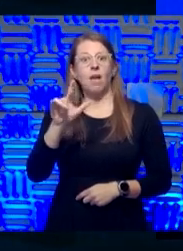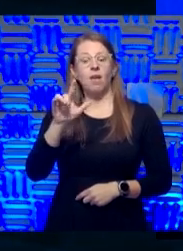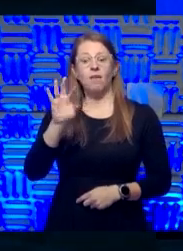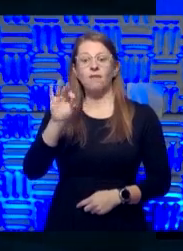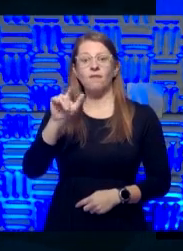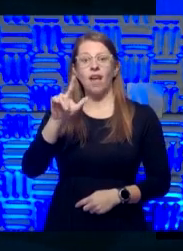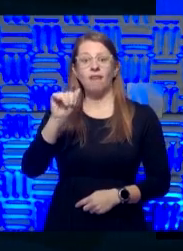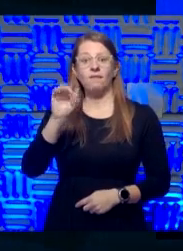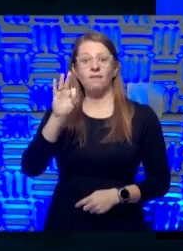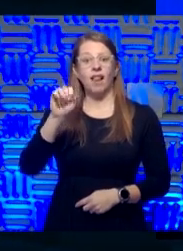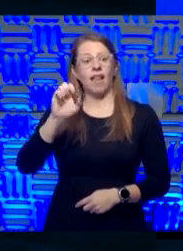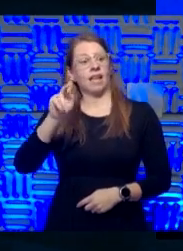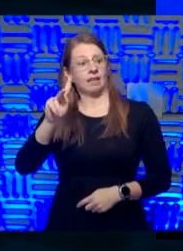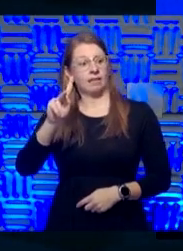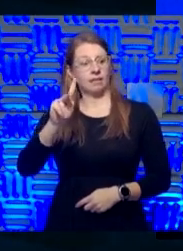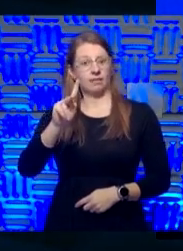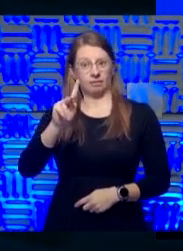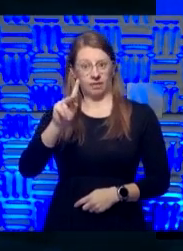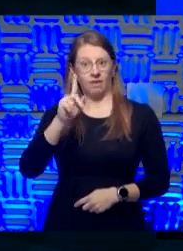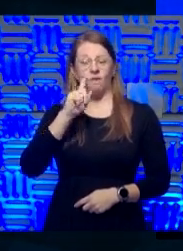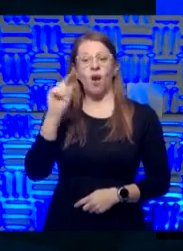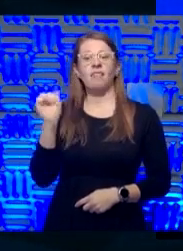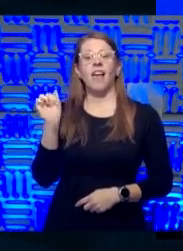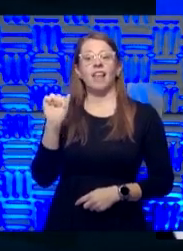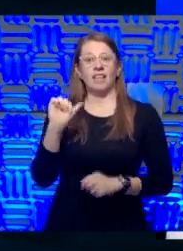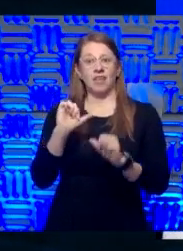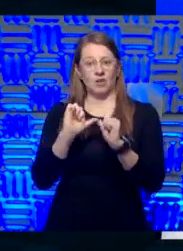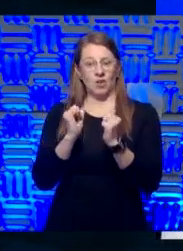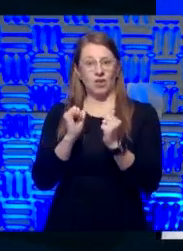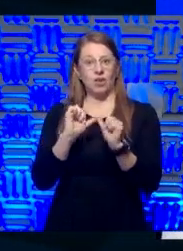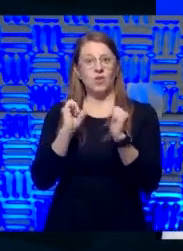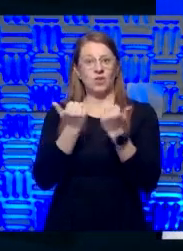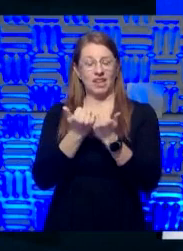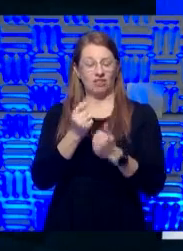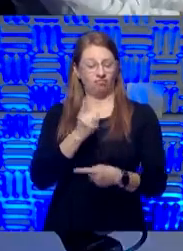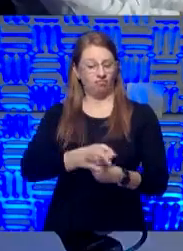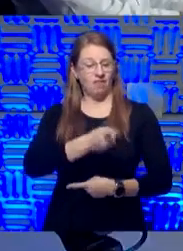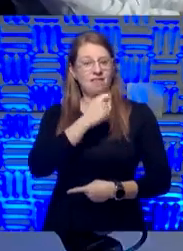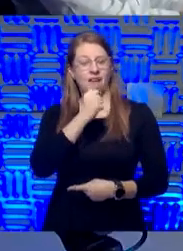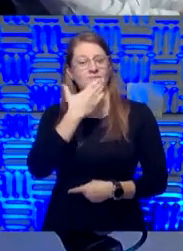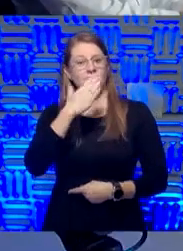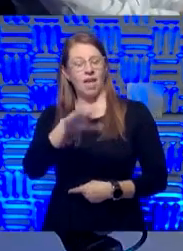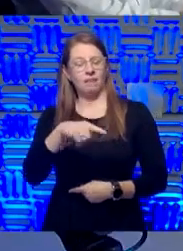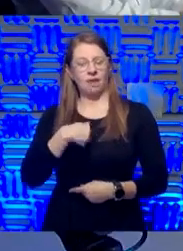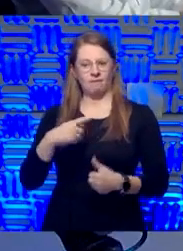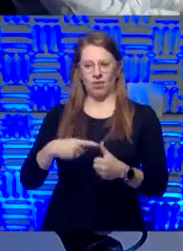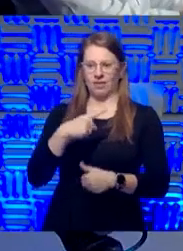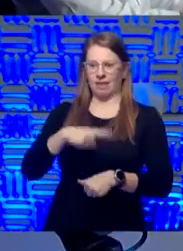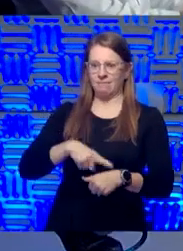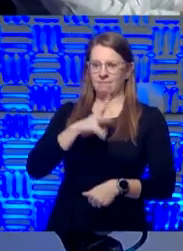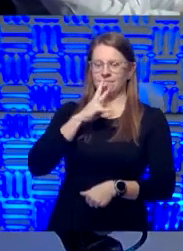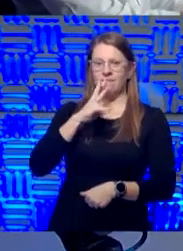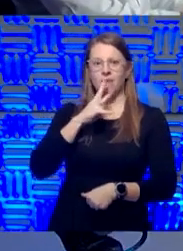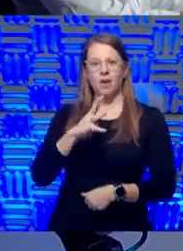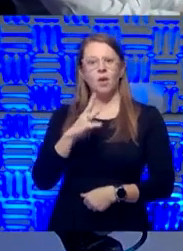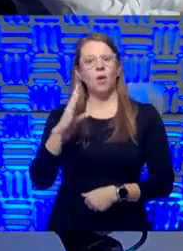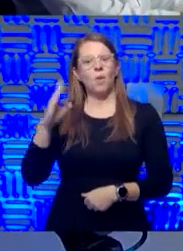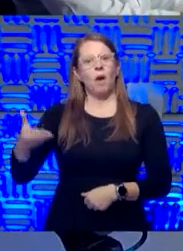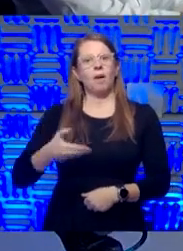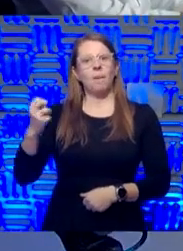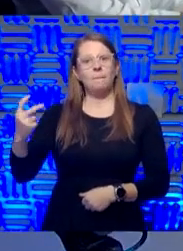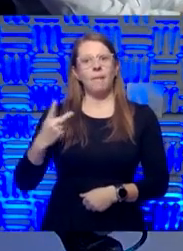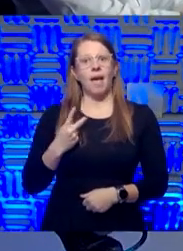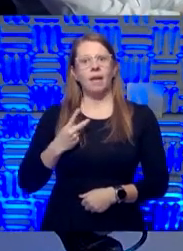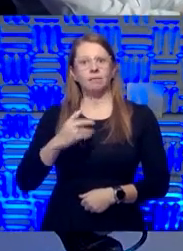State High School Athletic Association. You got it, Steve. Not Good bad. job. Not bad for just a kind of an amateur like me. And we also welcome Christine back to the program,